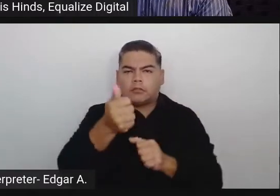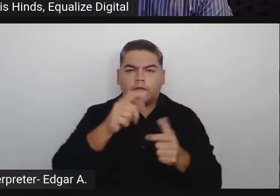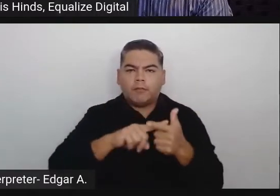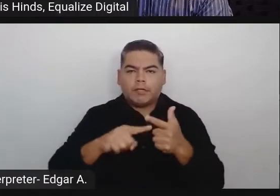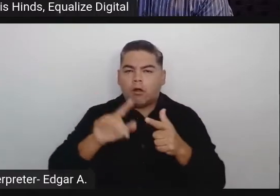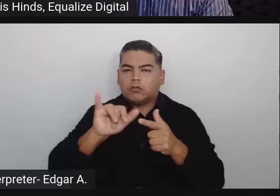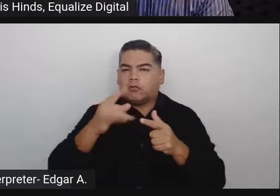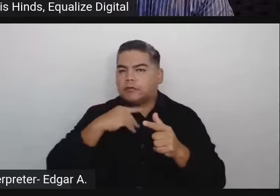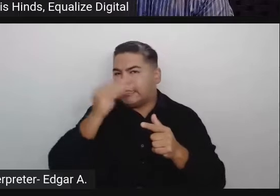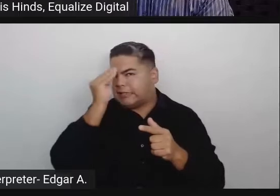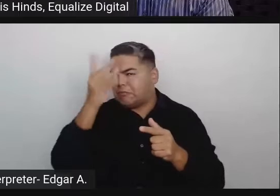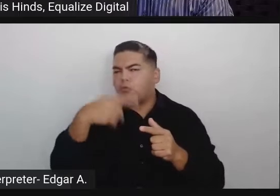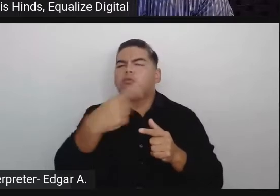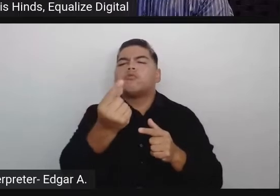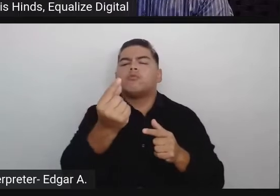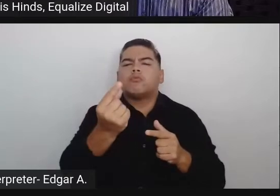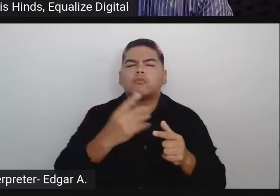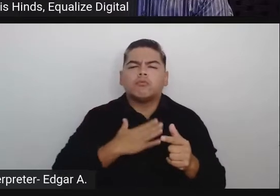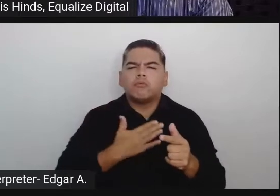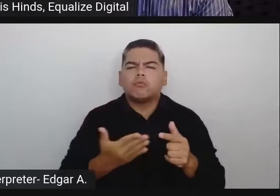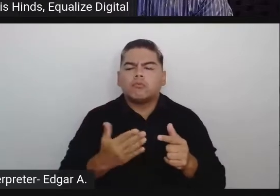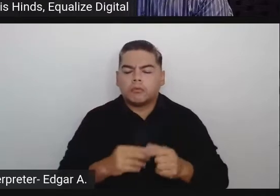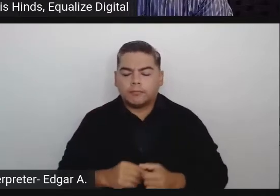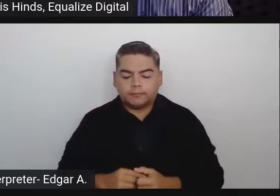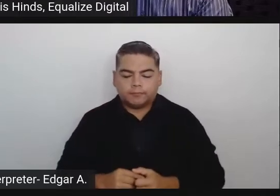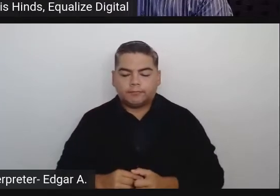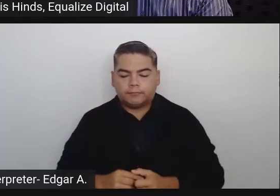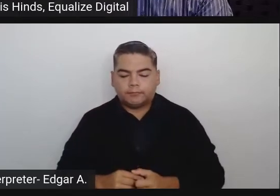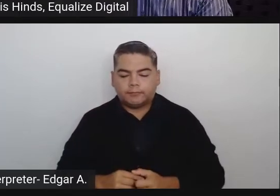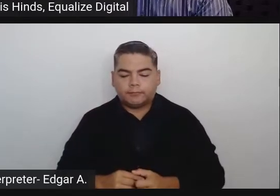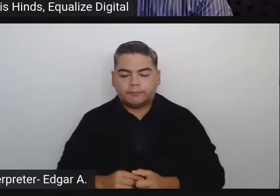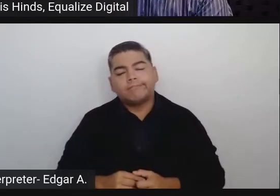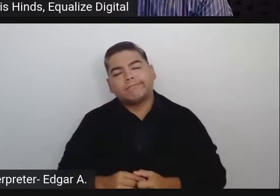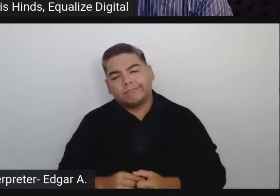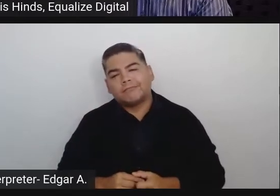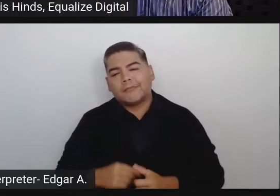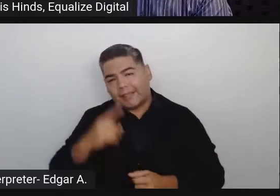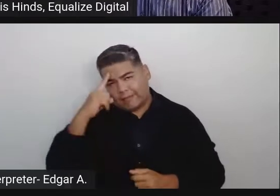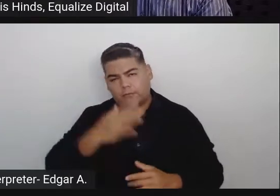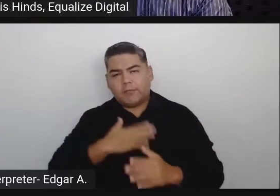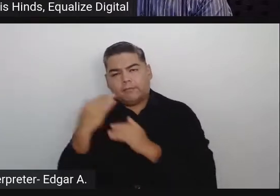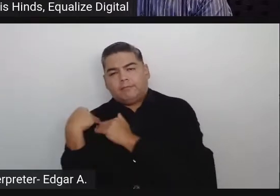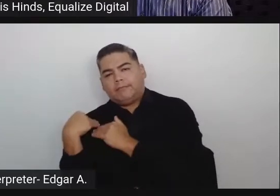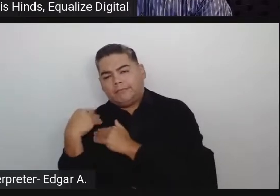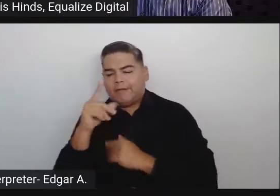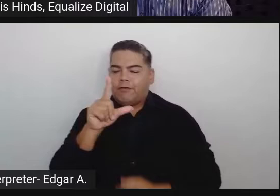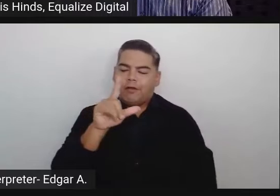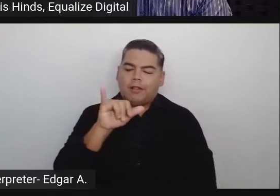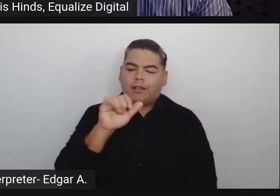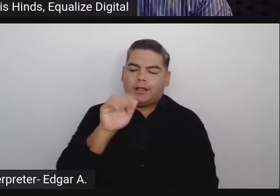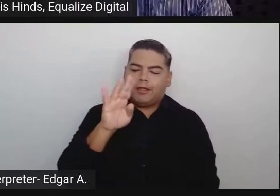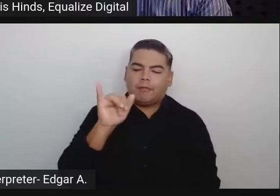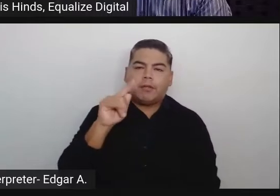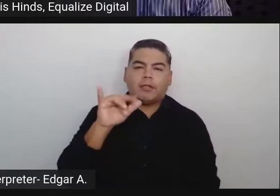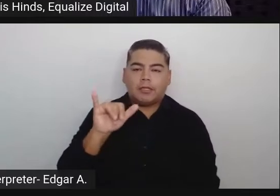mean, I think from a liability perspective, there are a couple of things that we do. One is just working with your attorney, right?